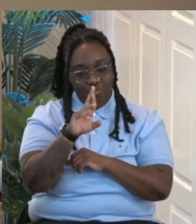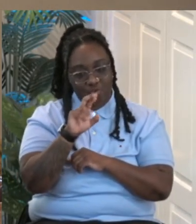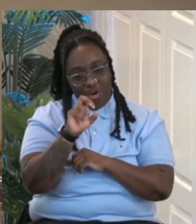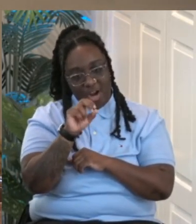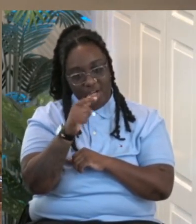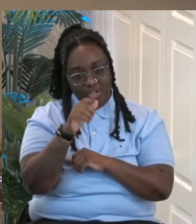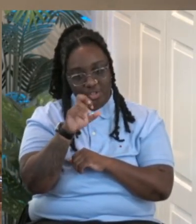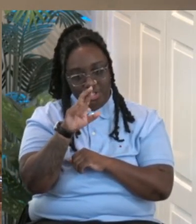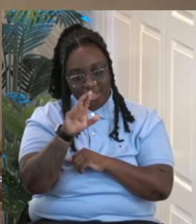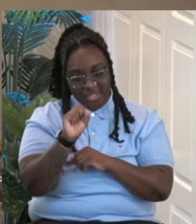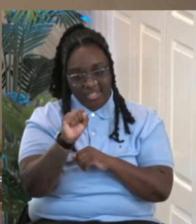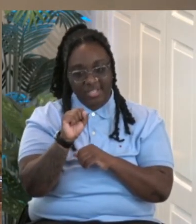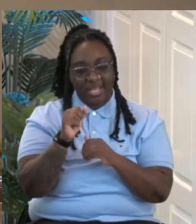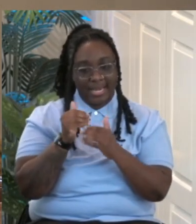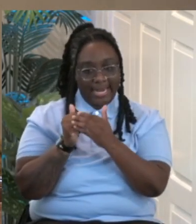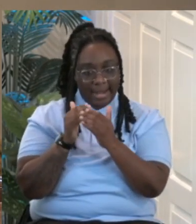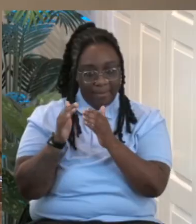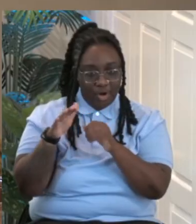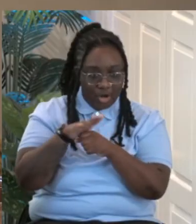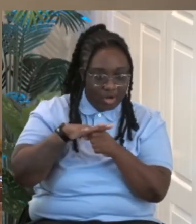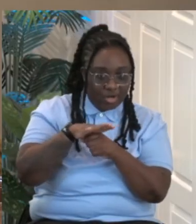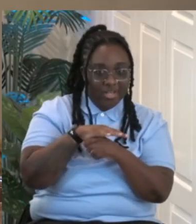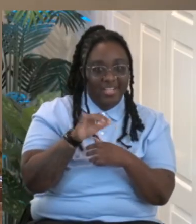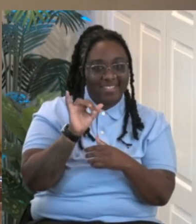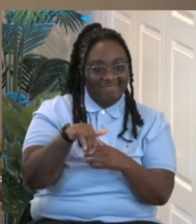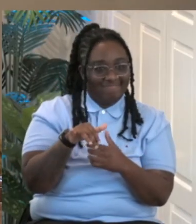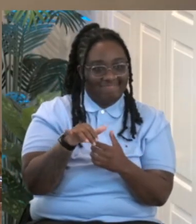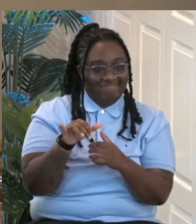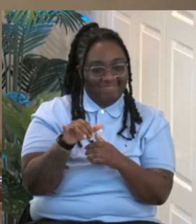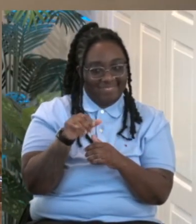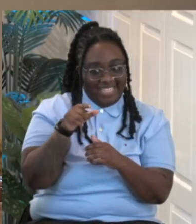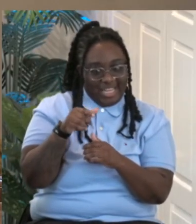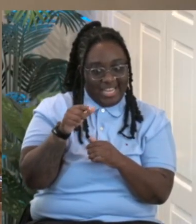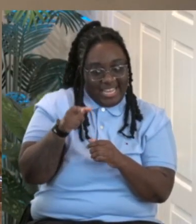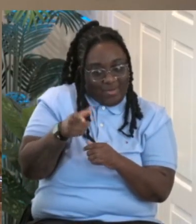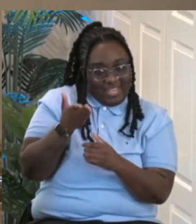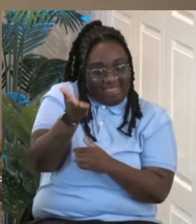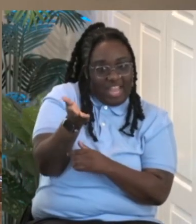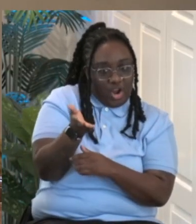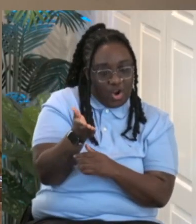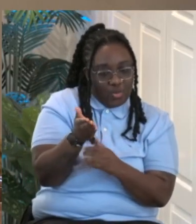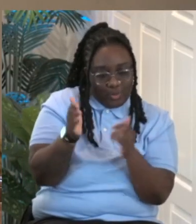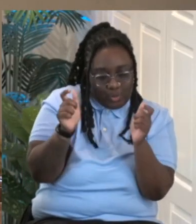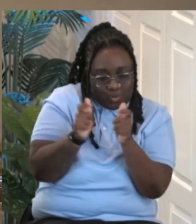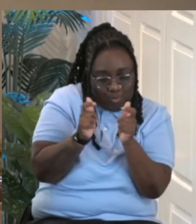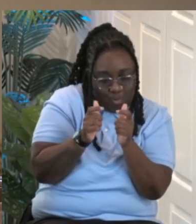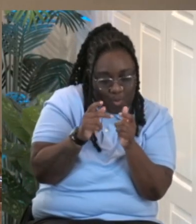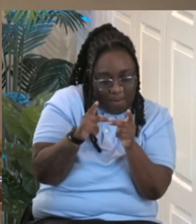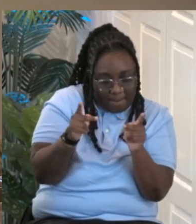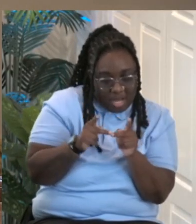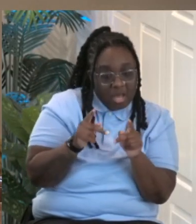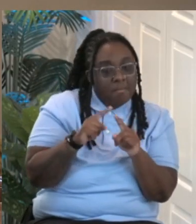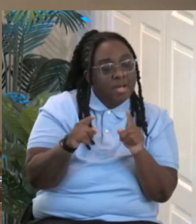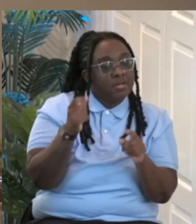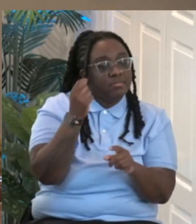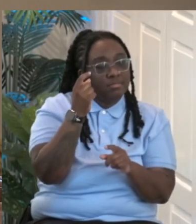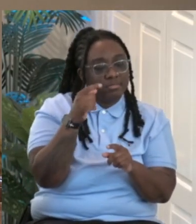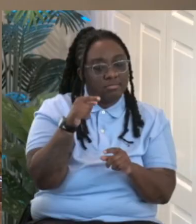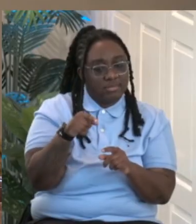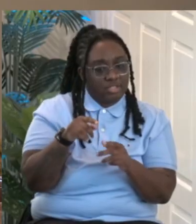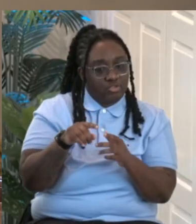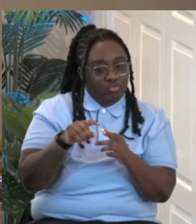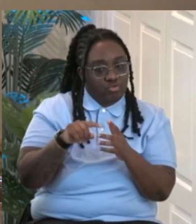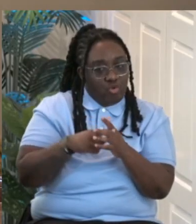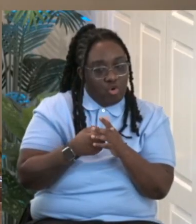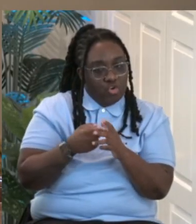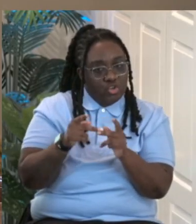most famous person who went there. It was a small little Presbyterian place, but they began to change. They had a new president